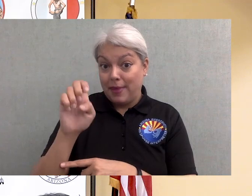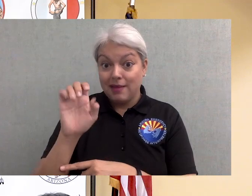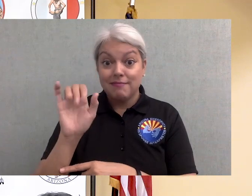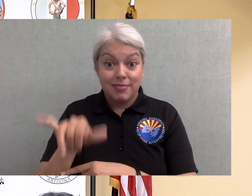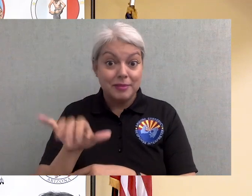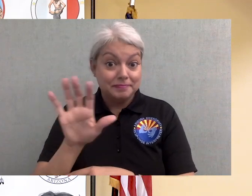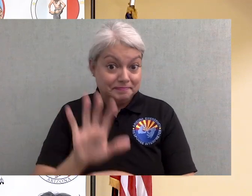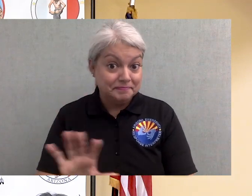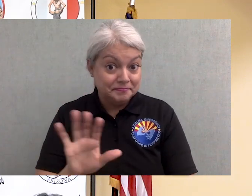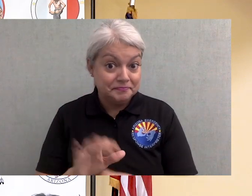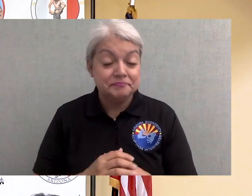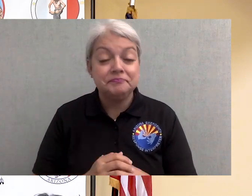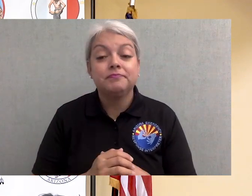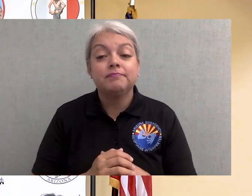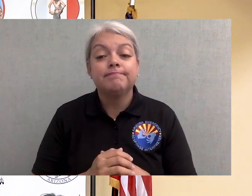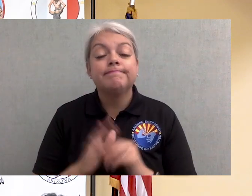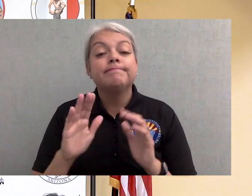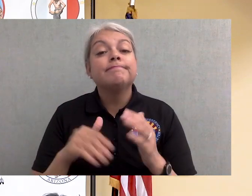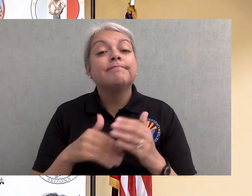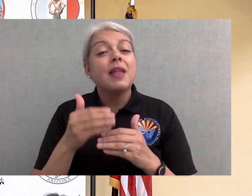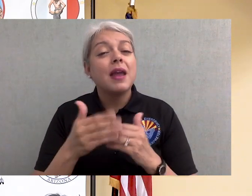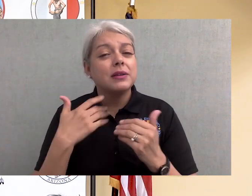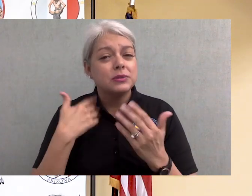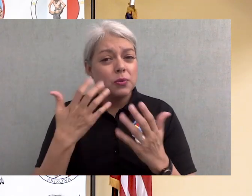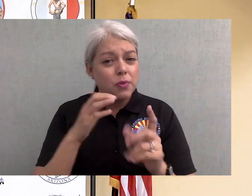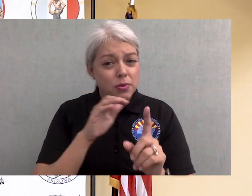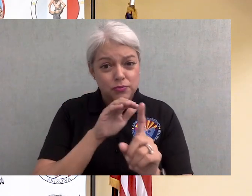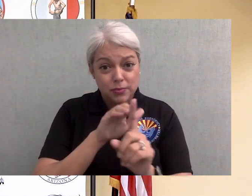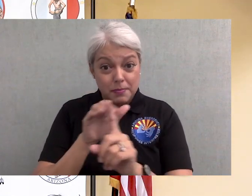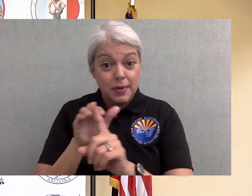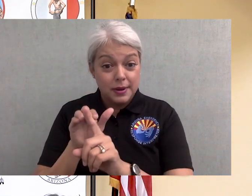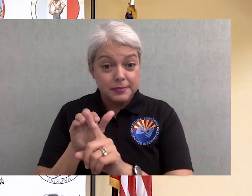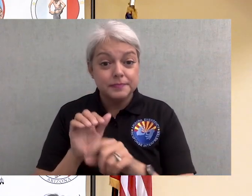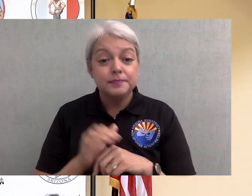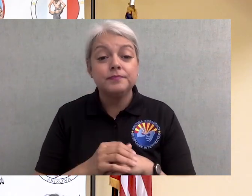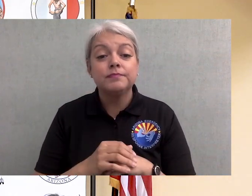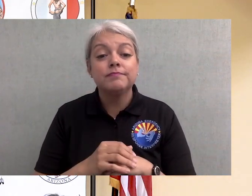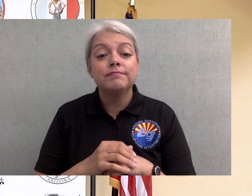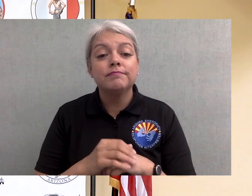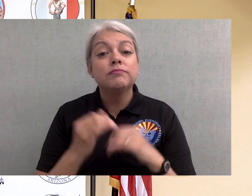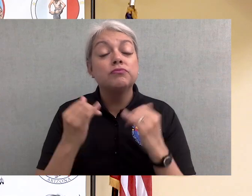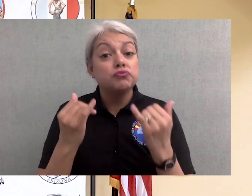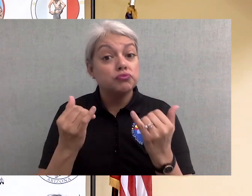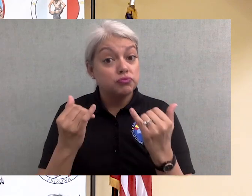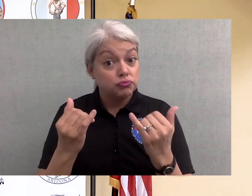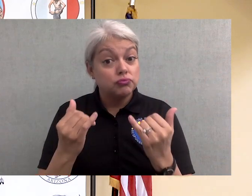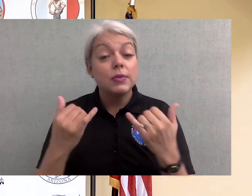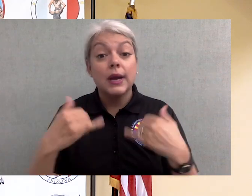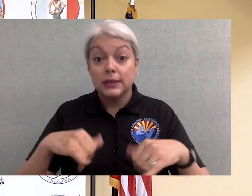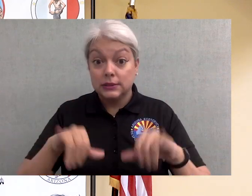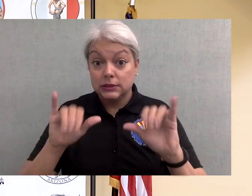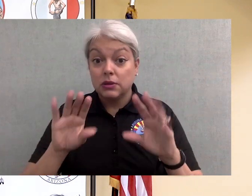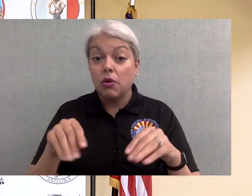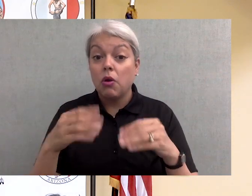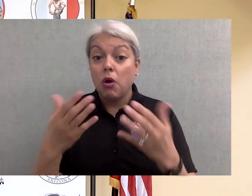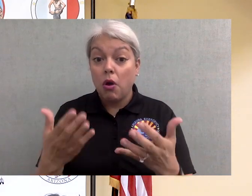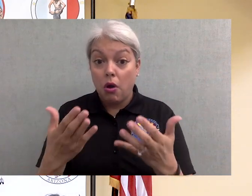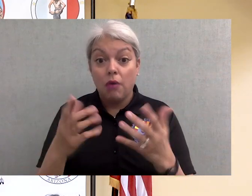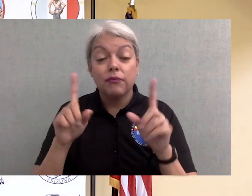Next, I'd like to remind everybody that today we still have testing at the Albert B. Garcia